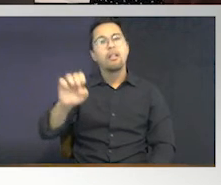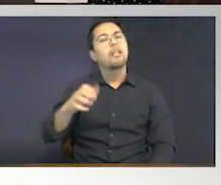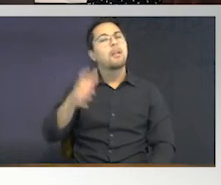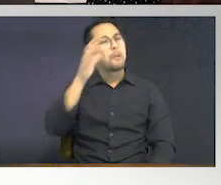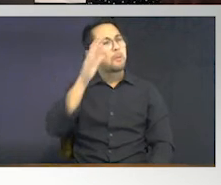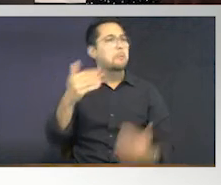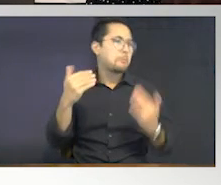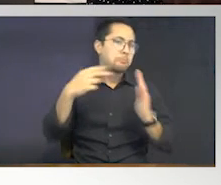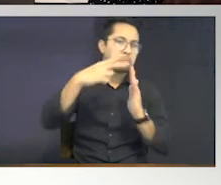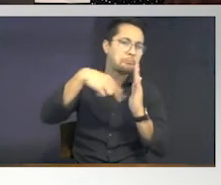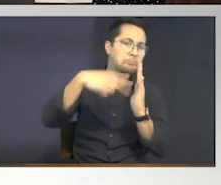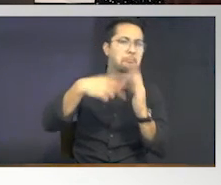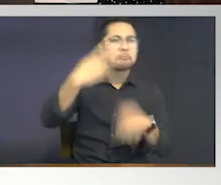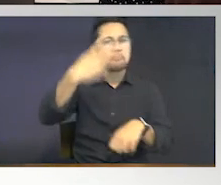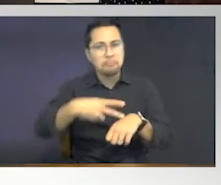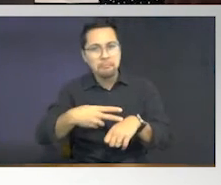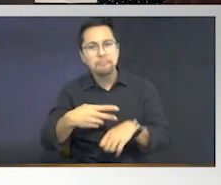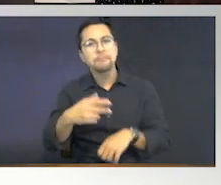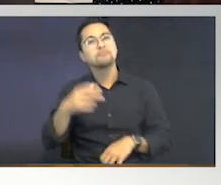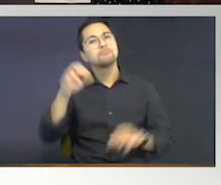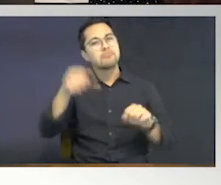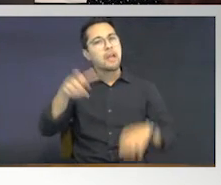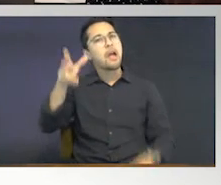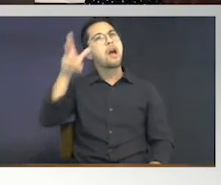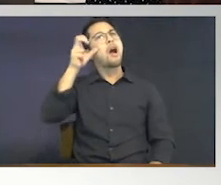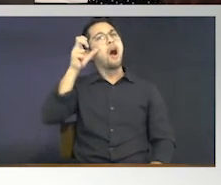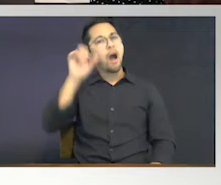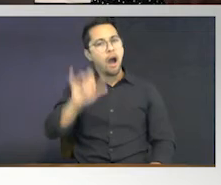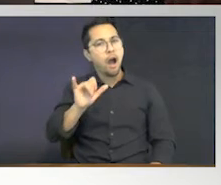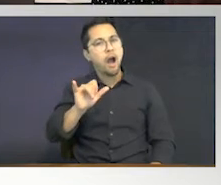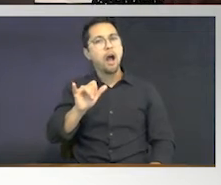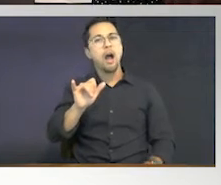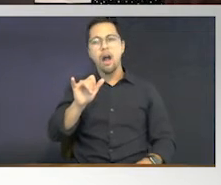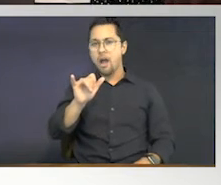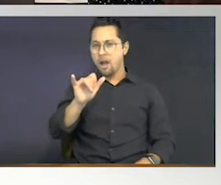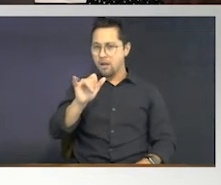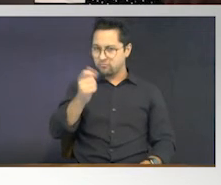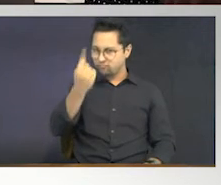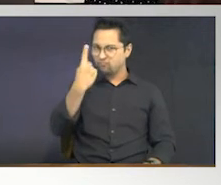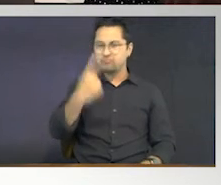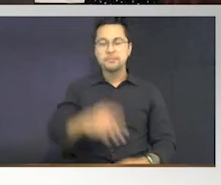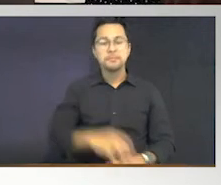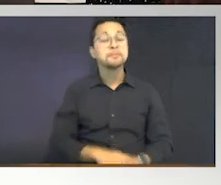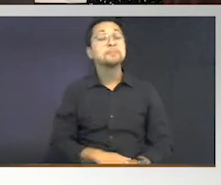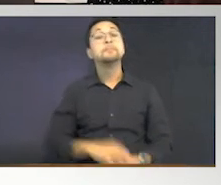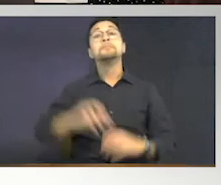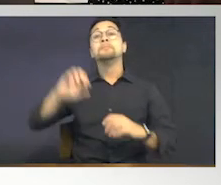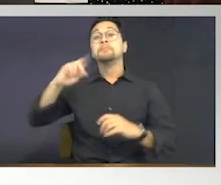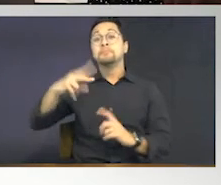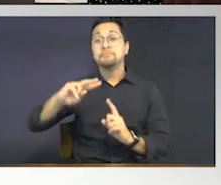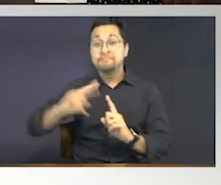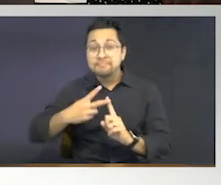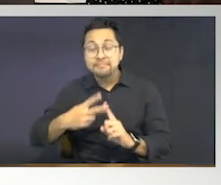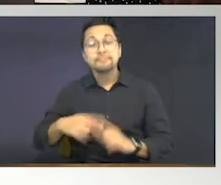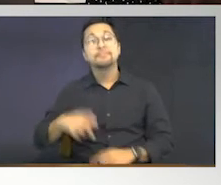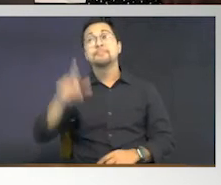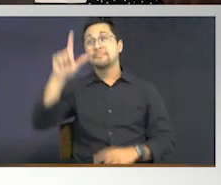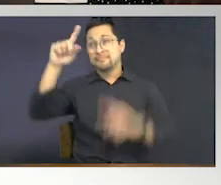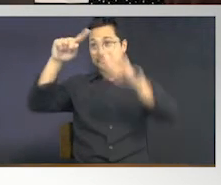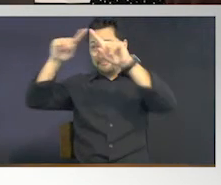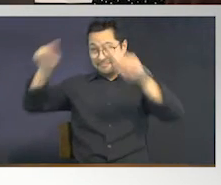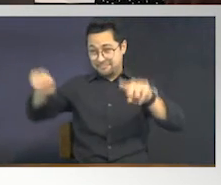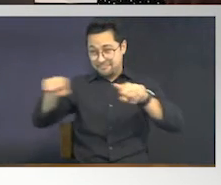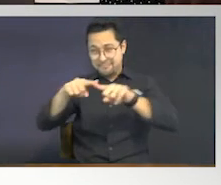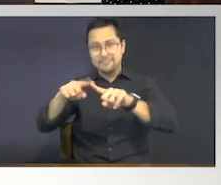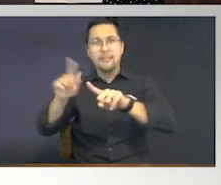just so that you get it fully, right? All right, number 2. To the left of the